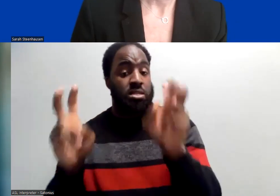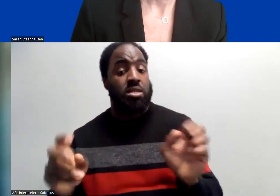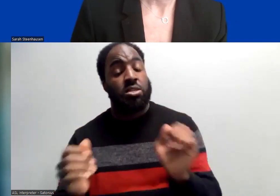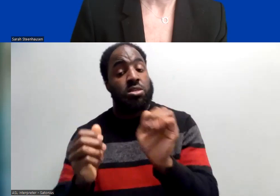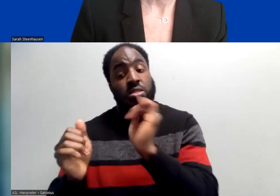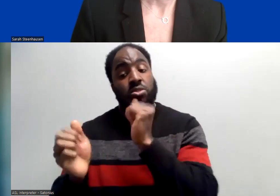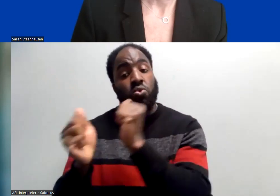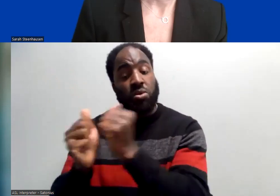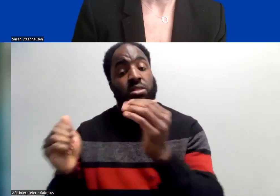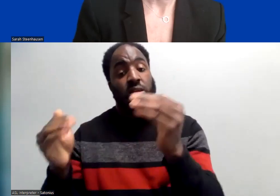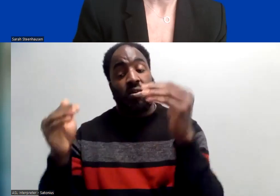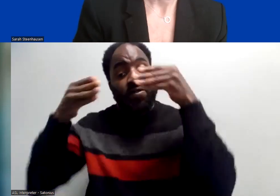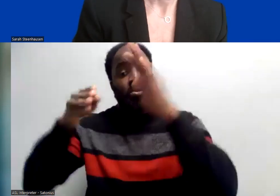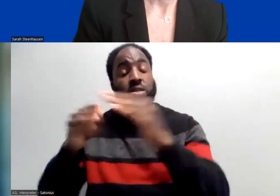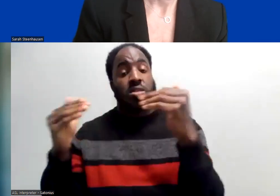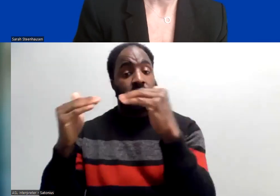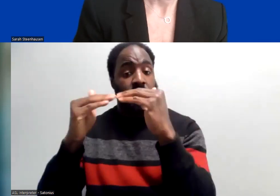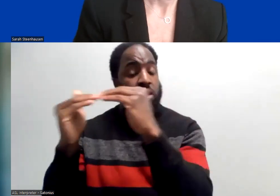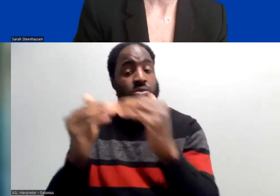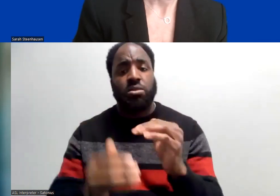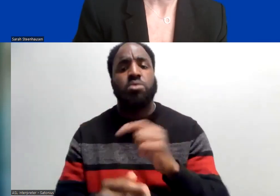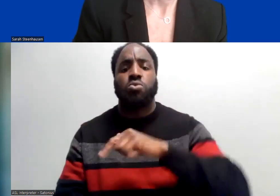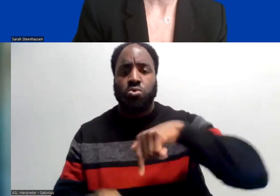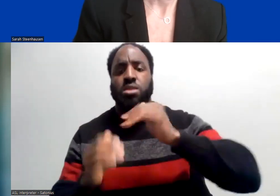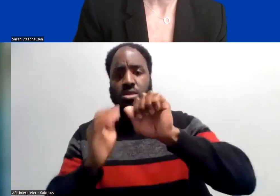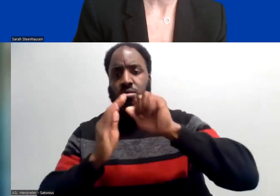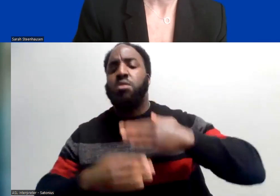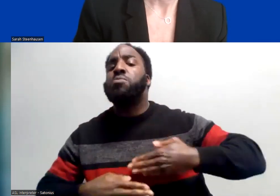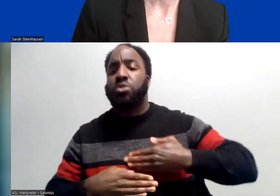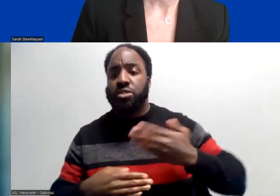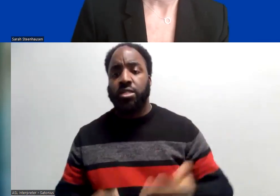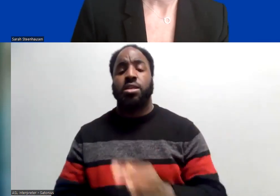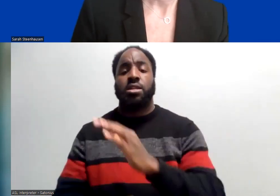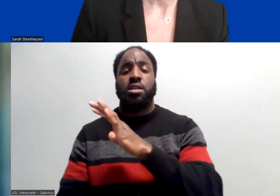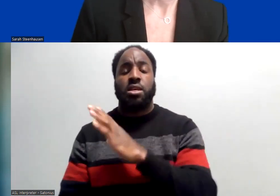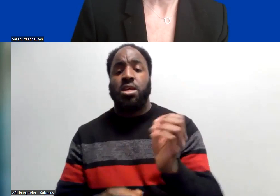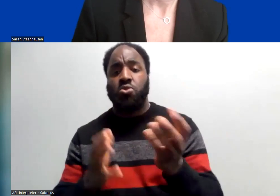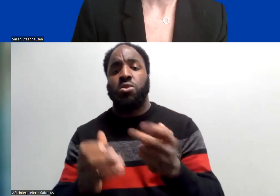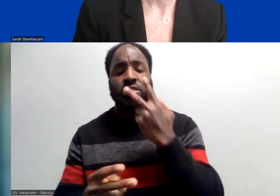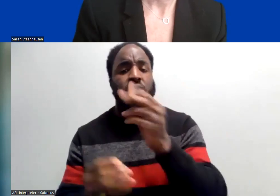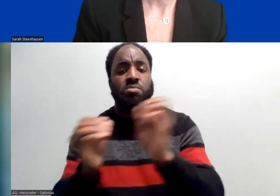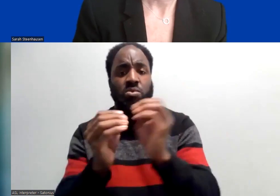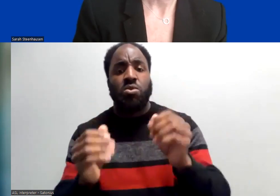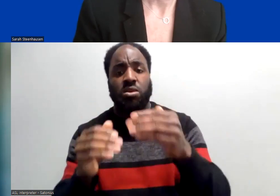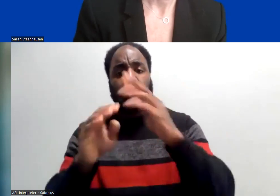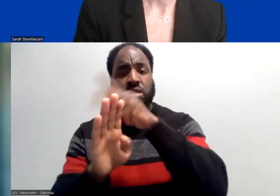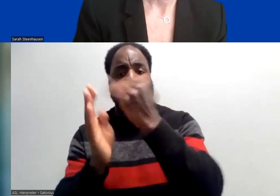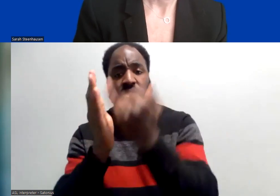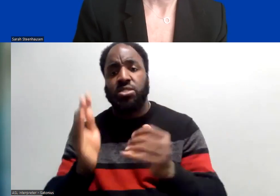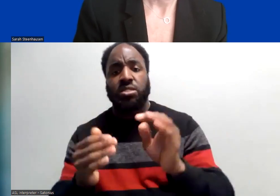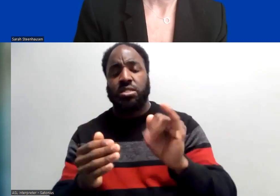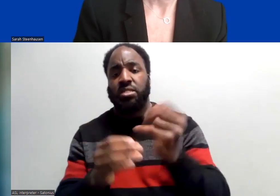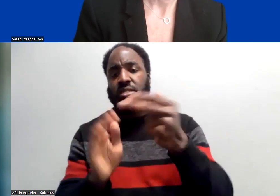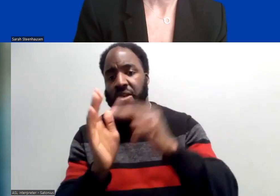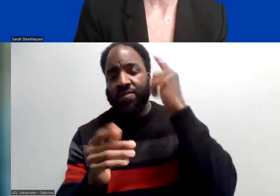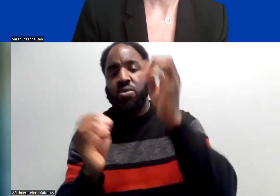on equity. So we appreciate that. And we'd like to see even more initiatives that are tailored to specific communities,